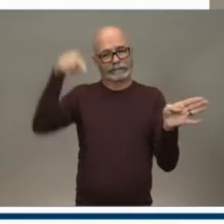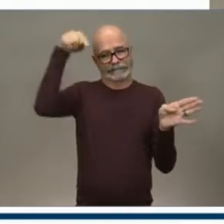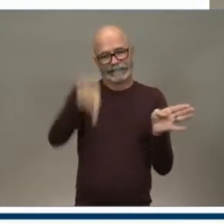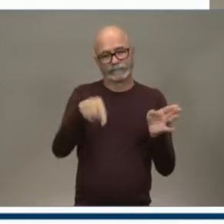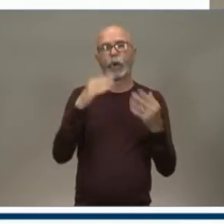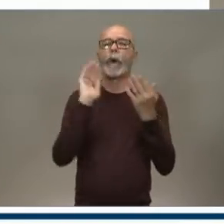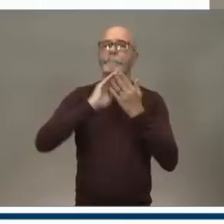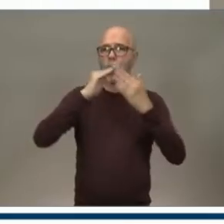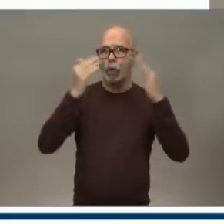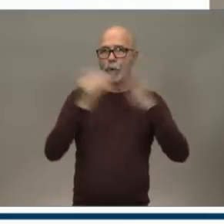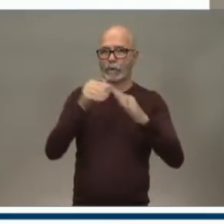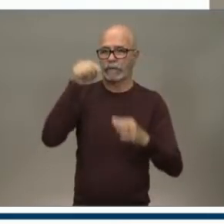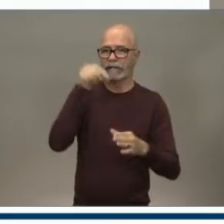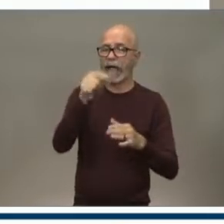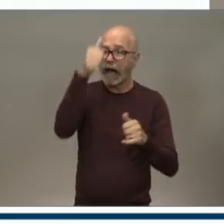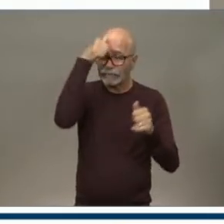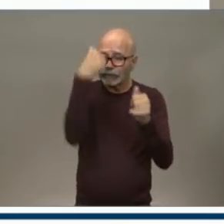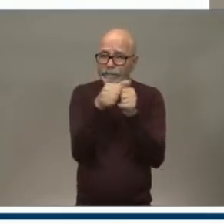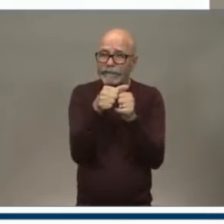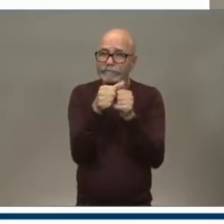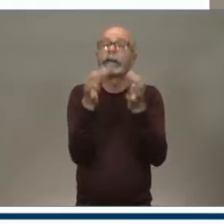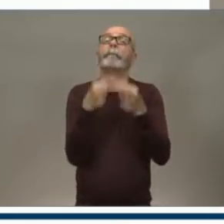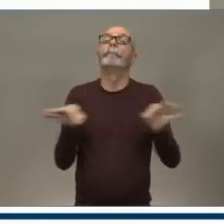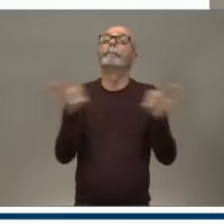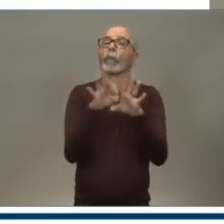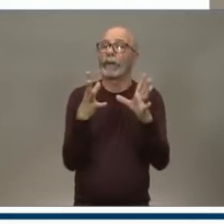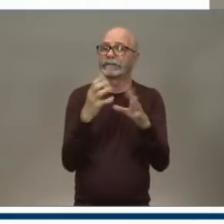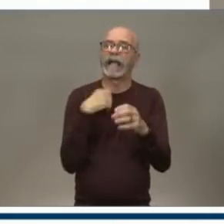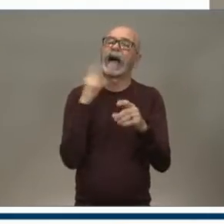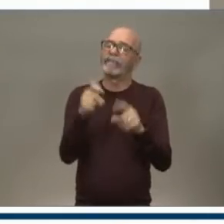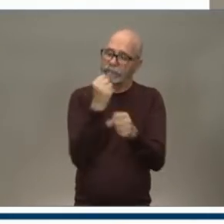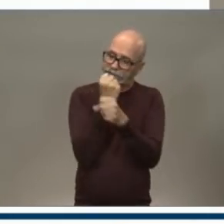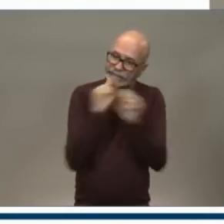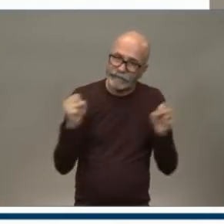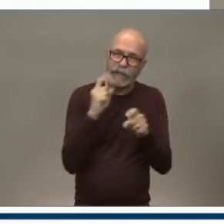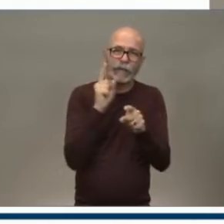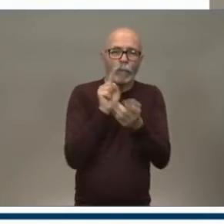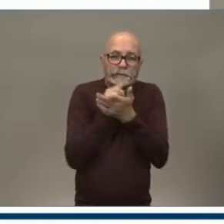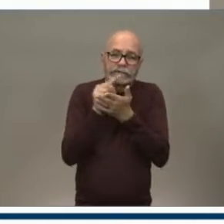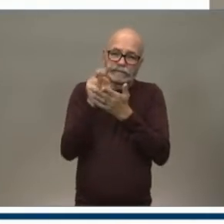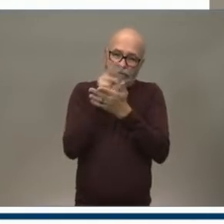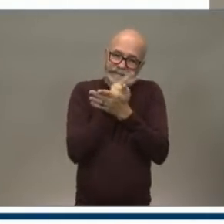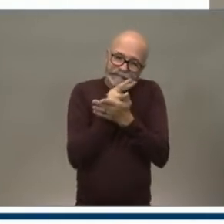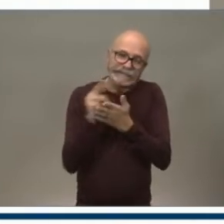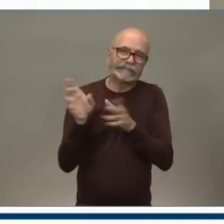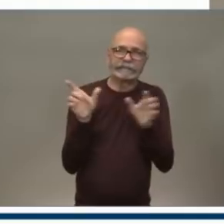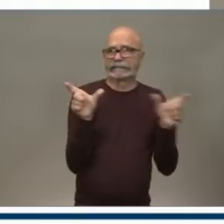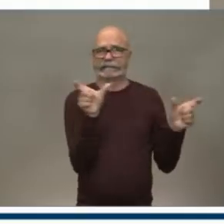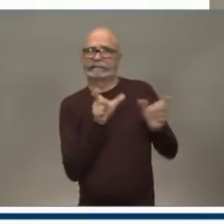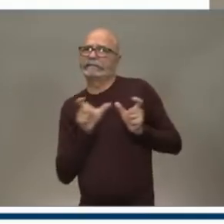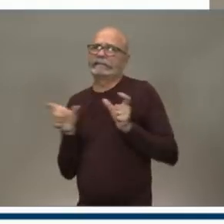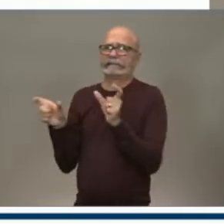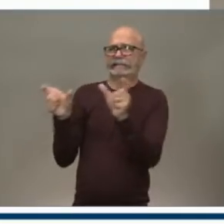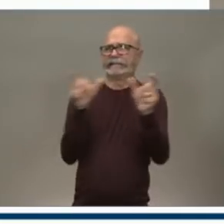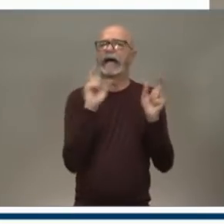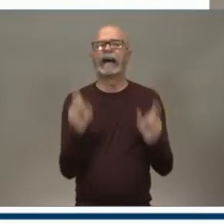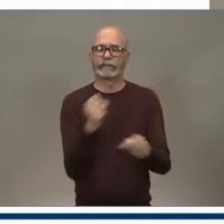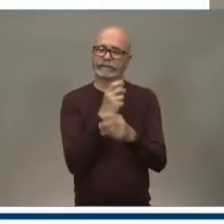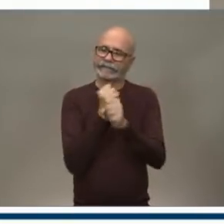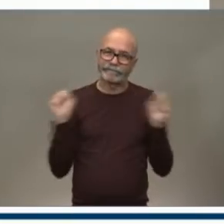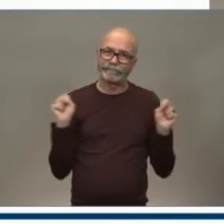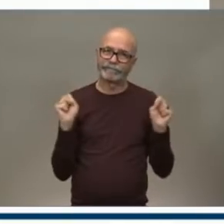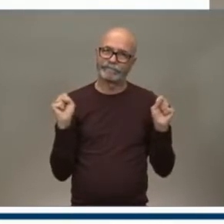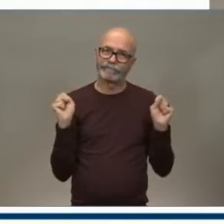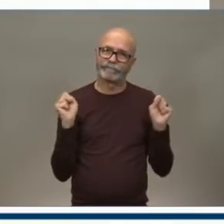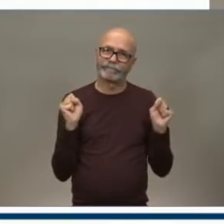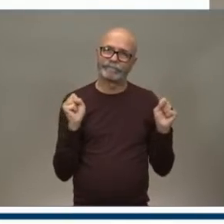possible in the coming weeks ahead. Other jurisdictions were where we were at not so long ago,